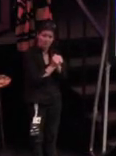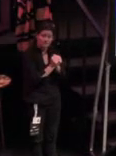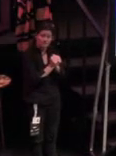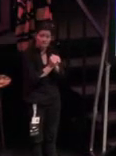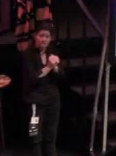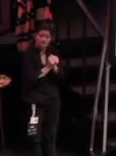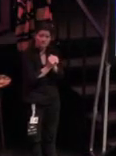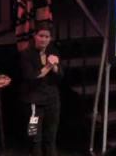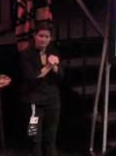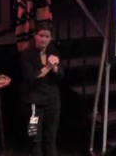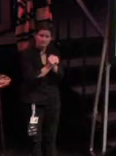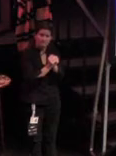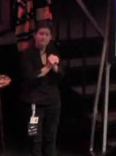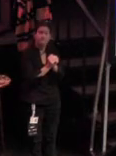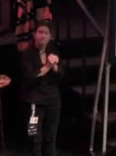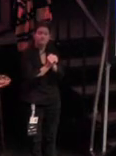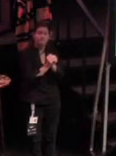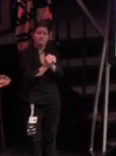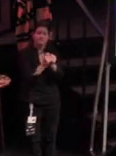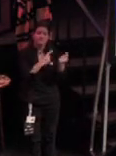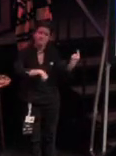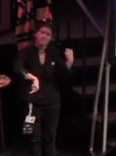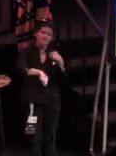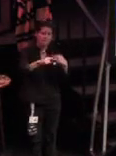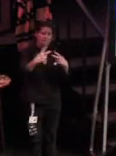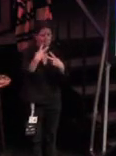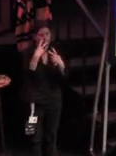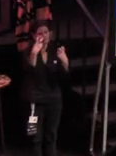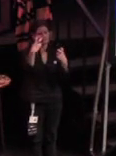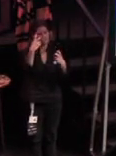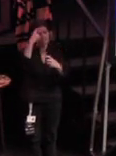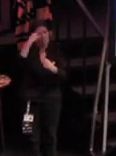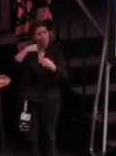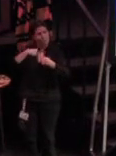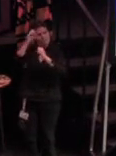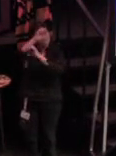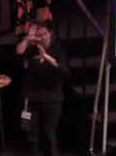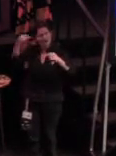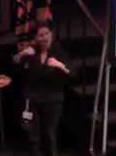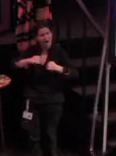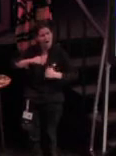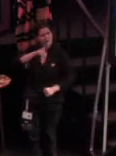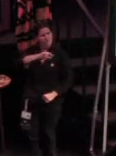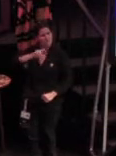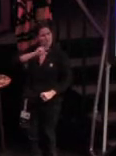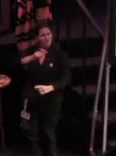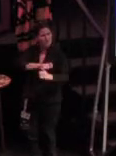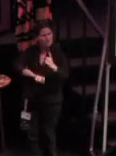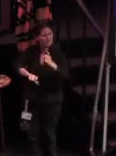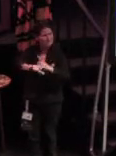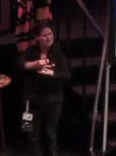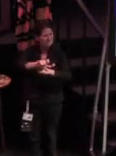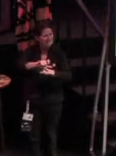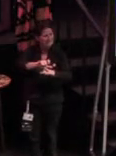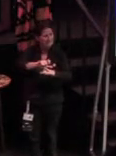I was seen as the voice of the community, which is actually quite damaging for an individual, but I'll come on to that in